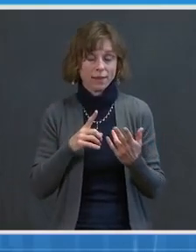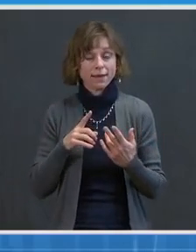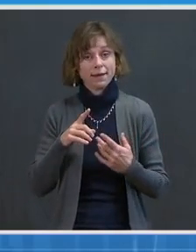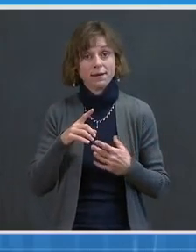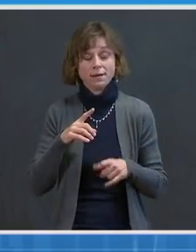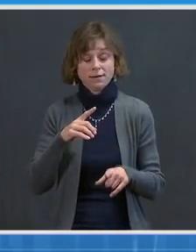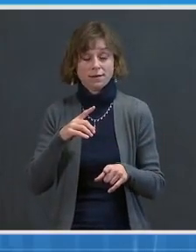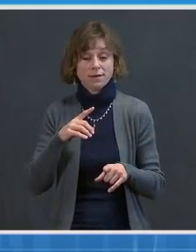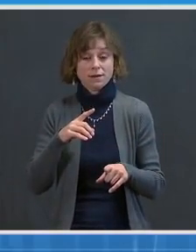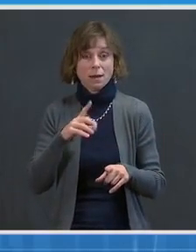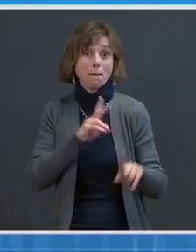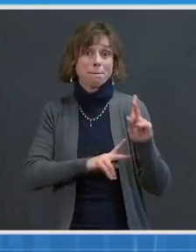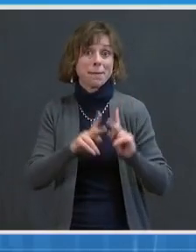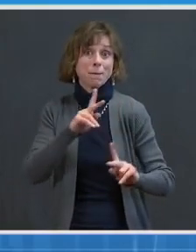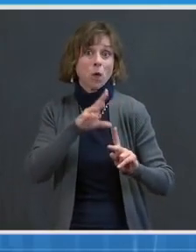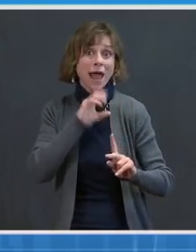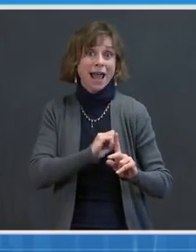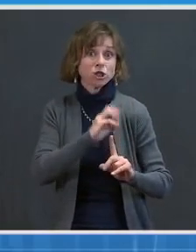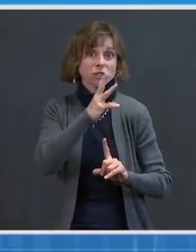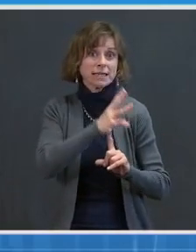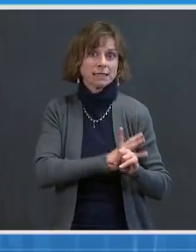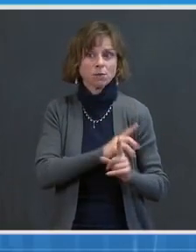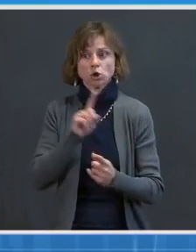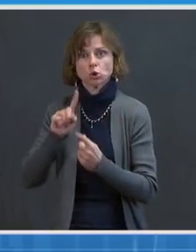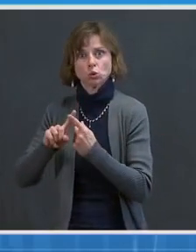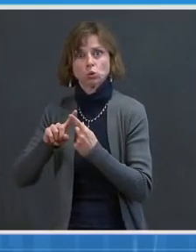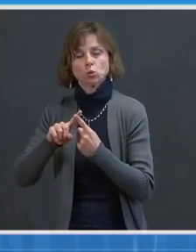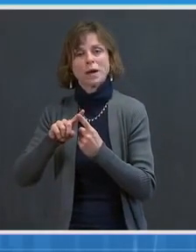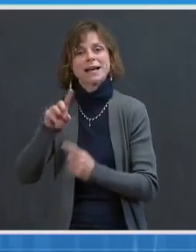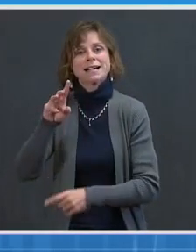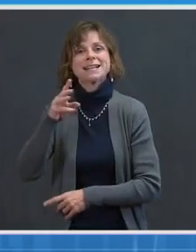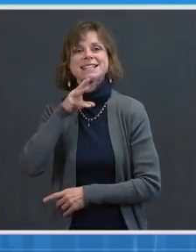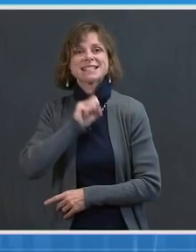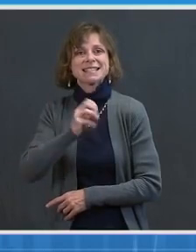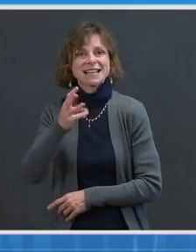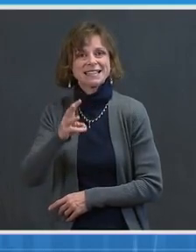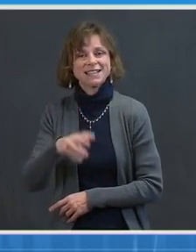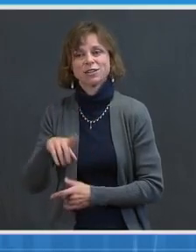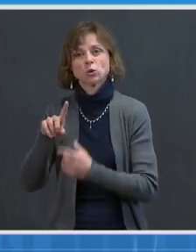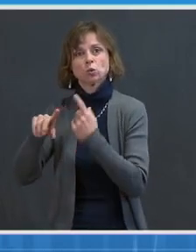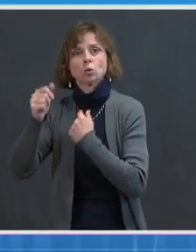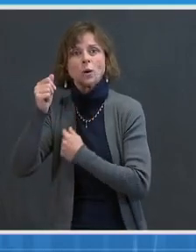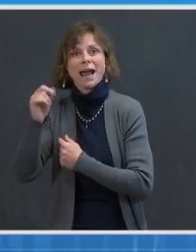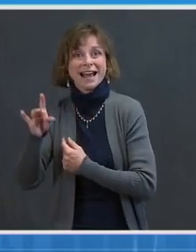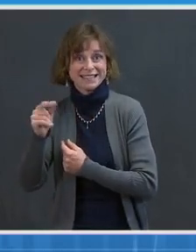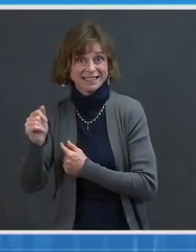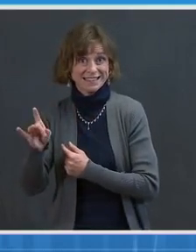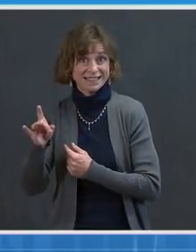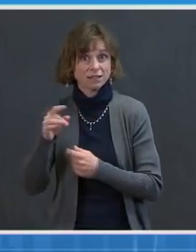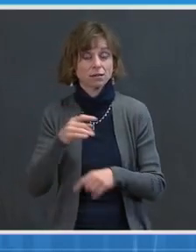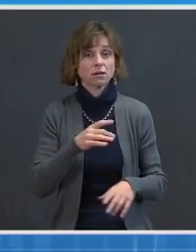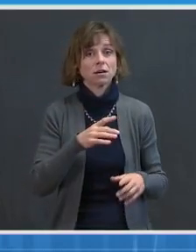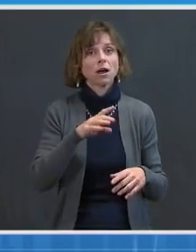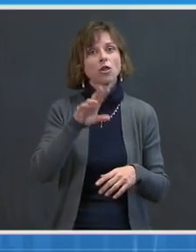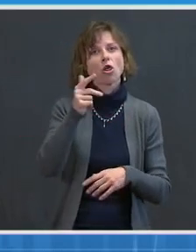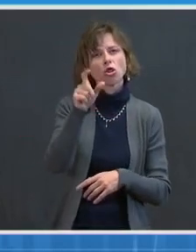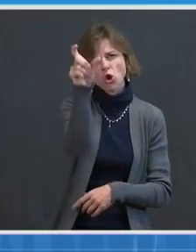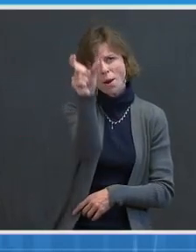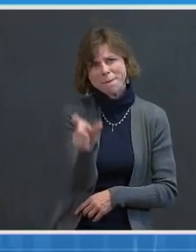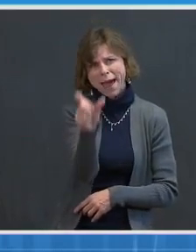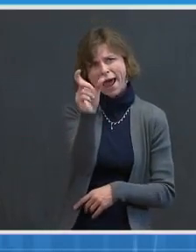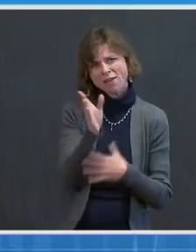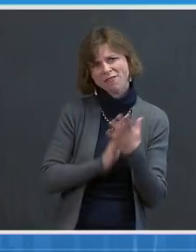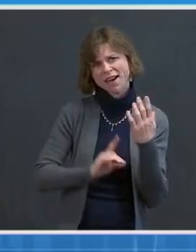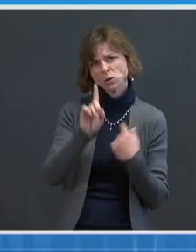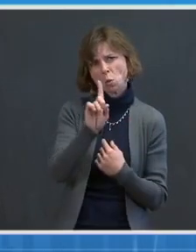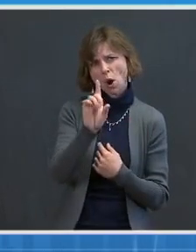6 months to 16 to 18. Also, in the third panel on phase 1C, we